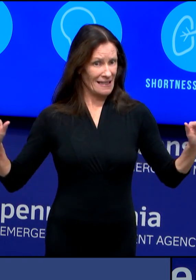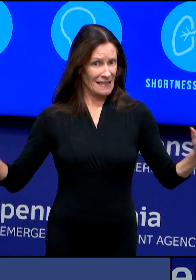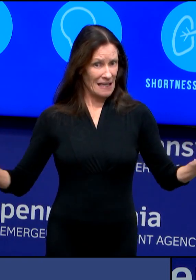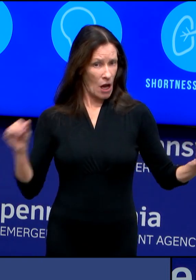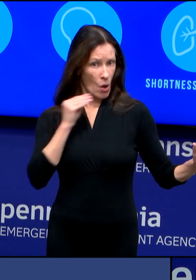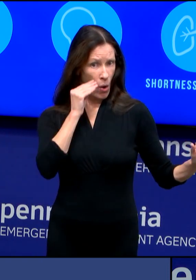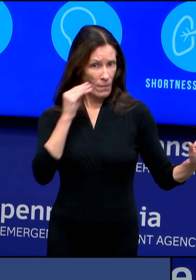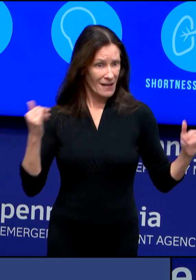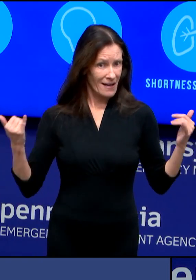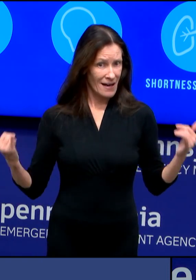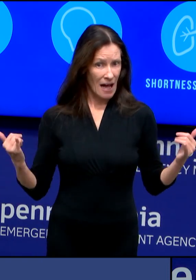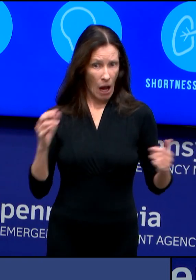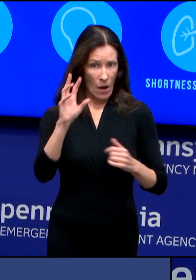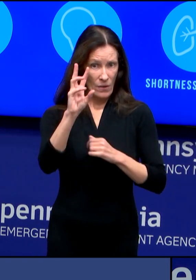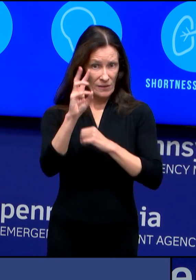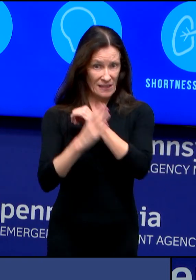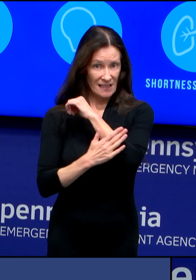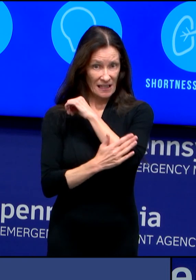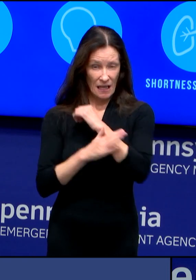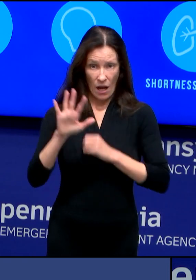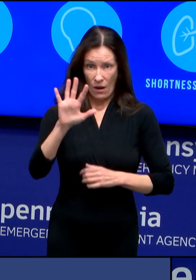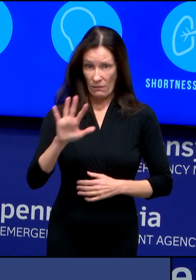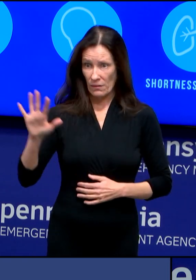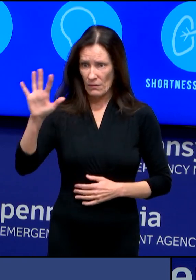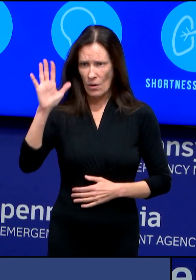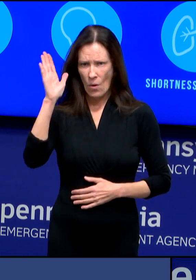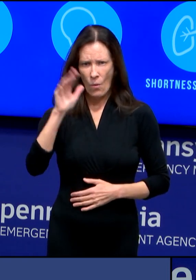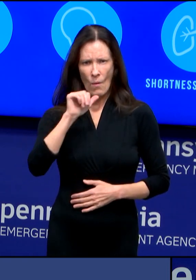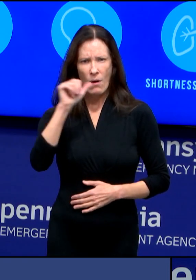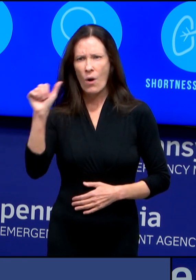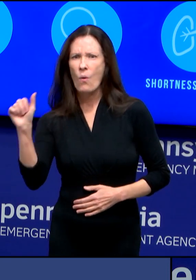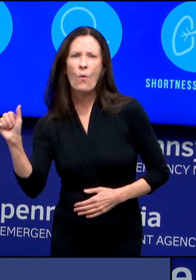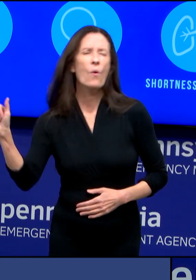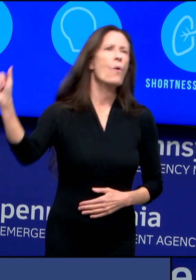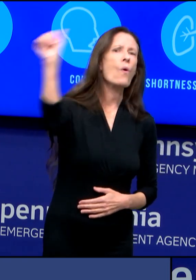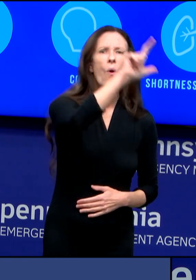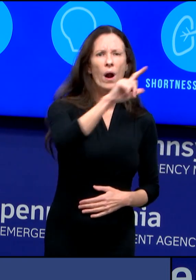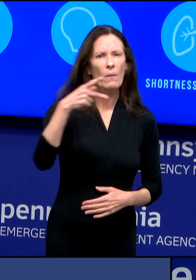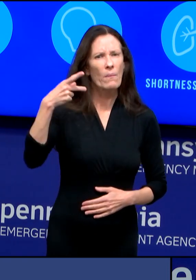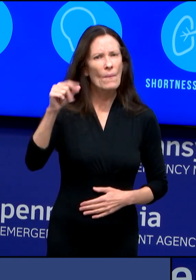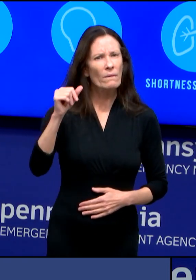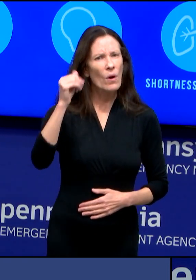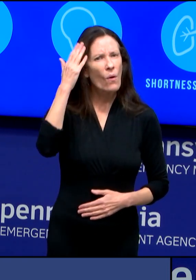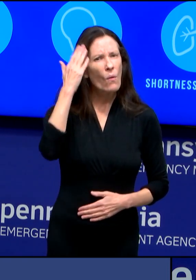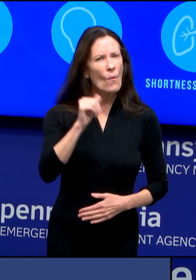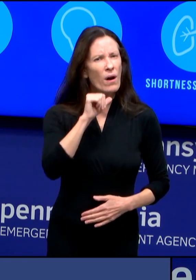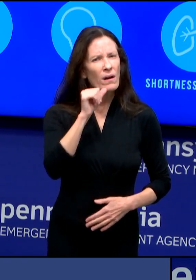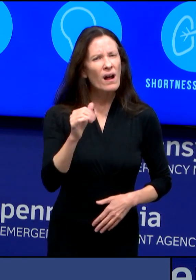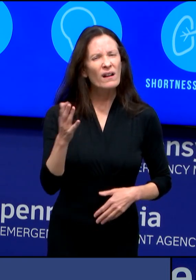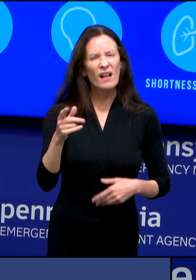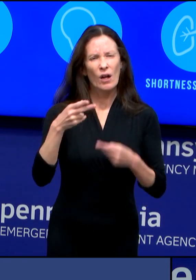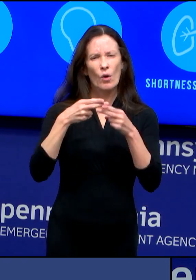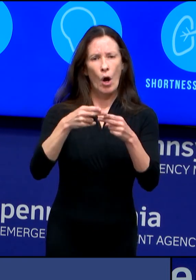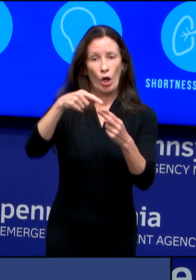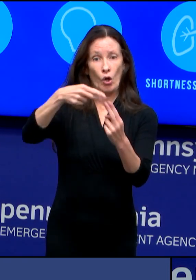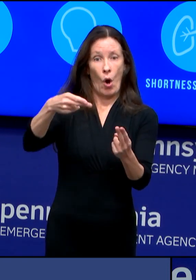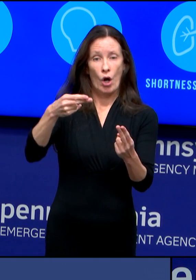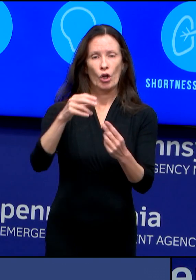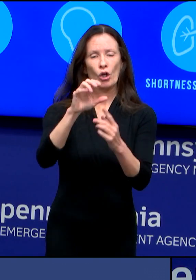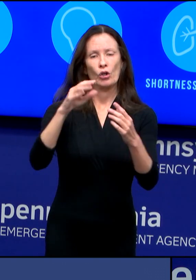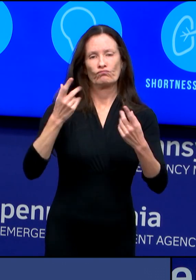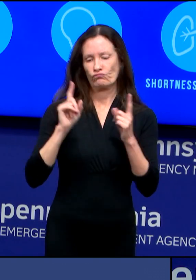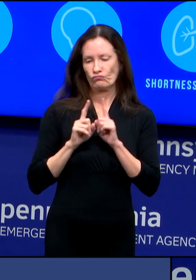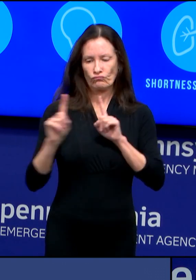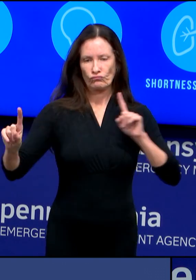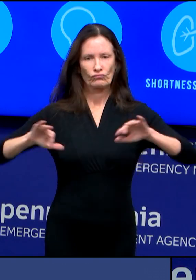home. So can you discuss the social distancing compliance? Is that good enough? And then does it work in communities